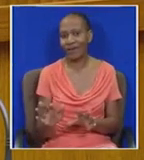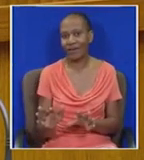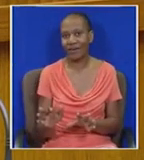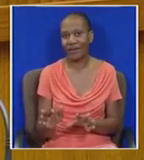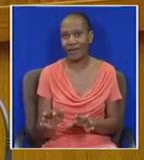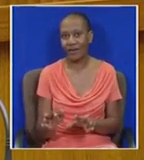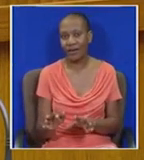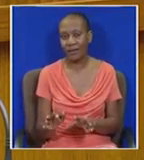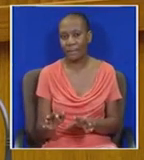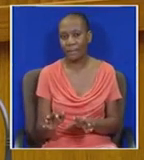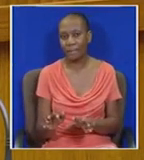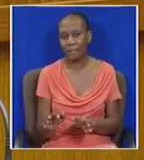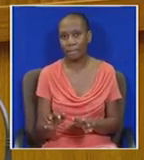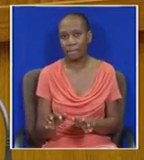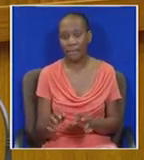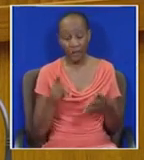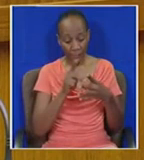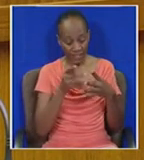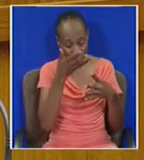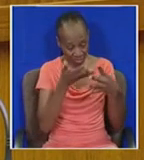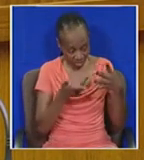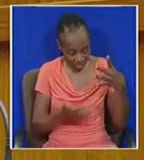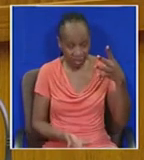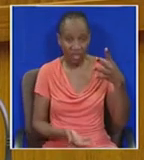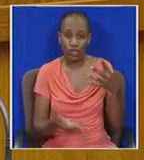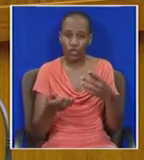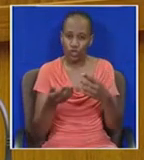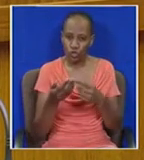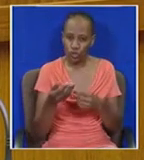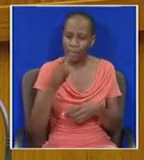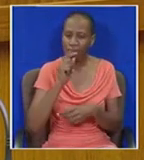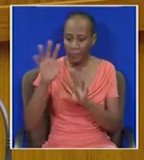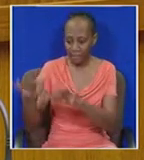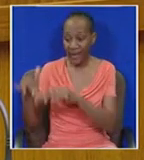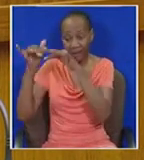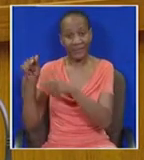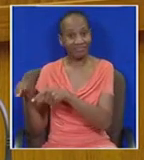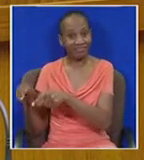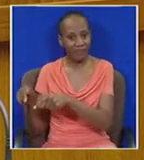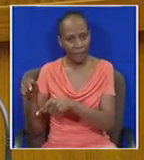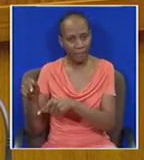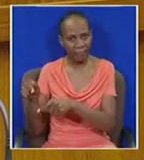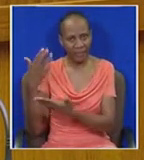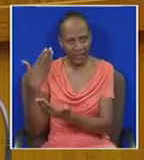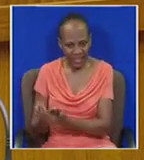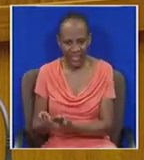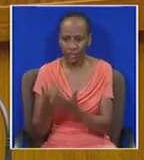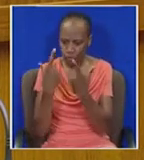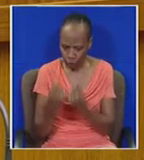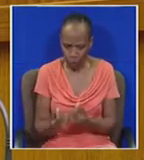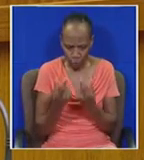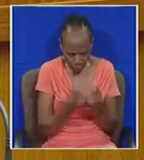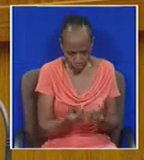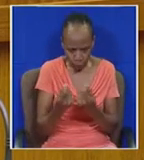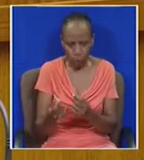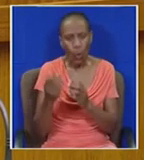on a quarterly basis. These commitments directly involve this Parliament to be able to execute its